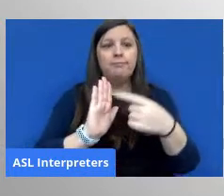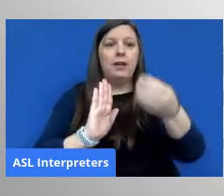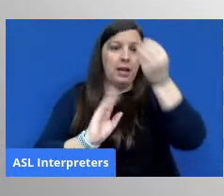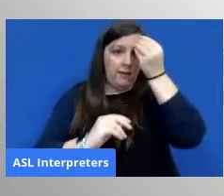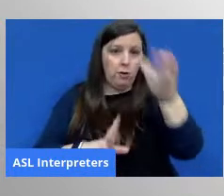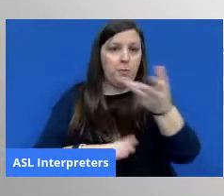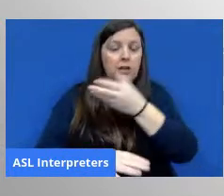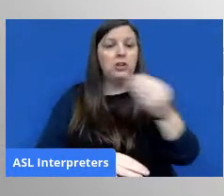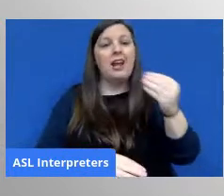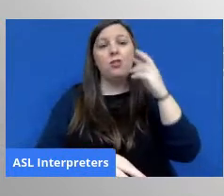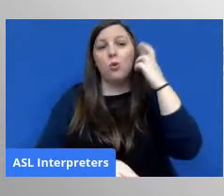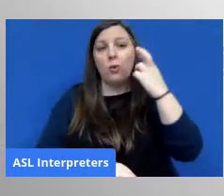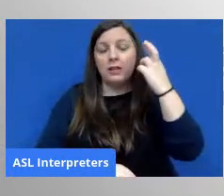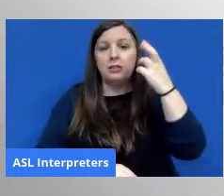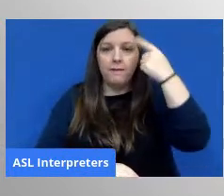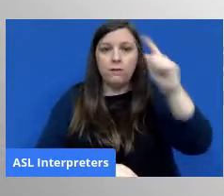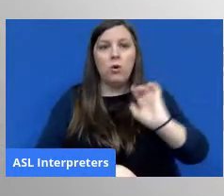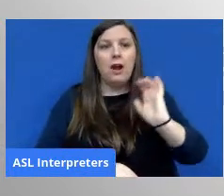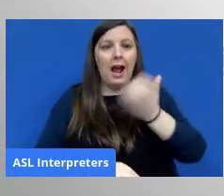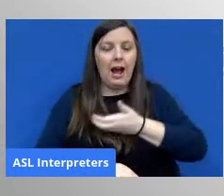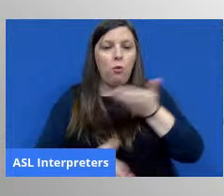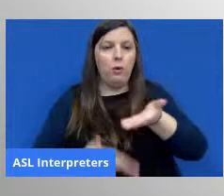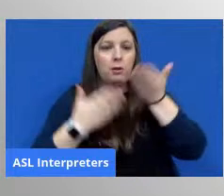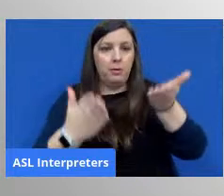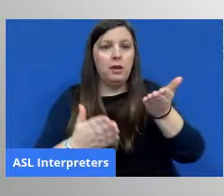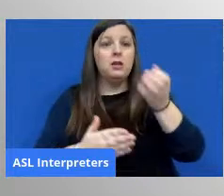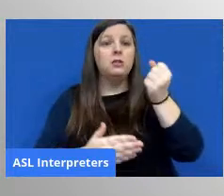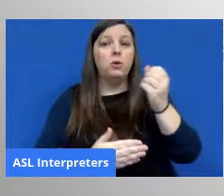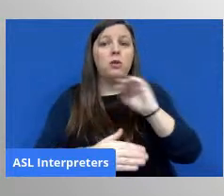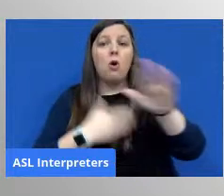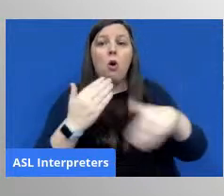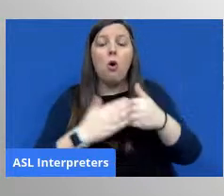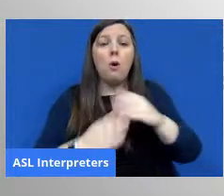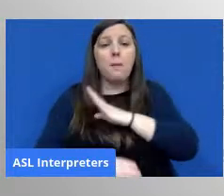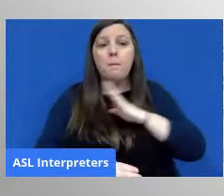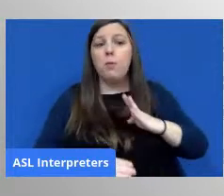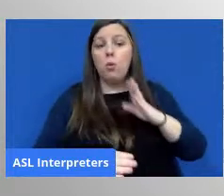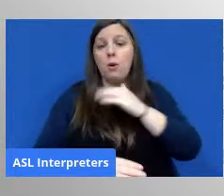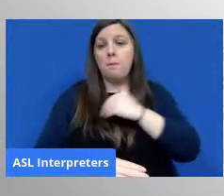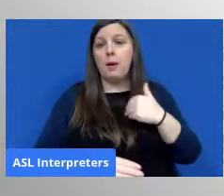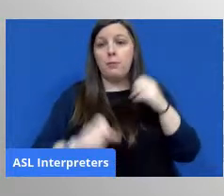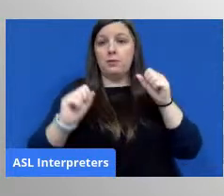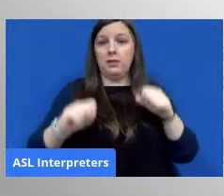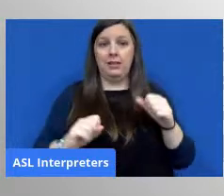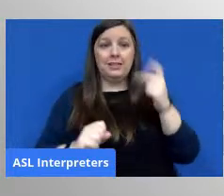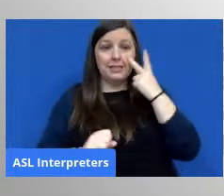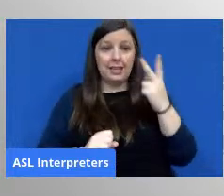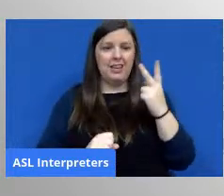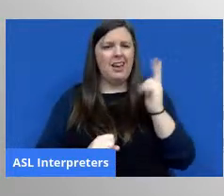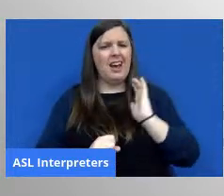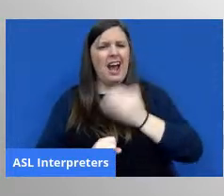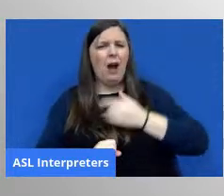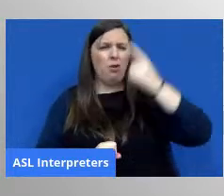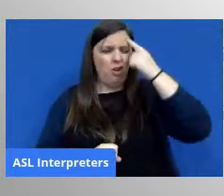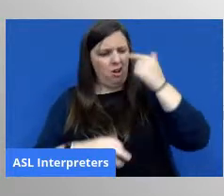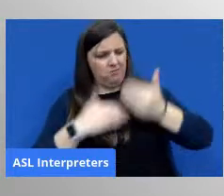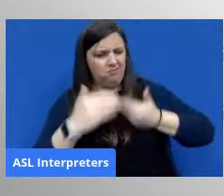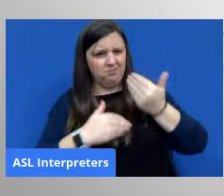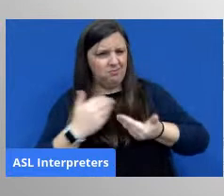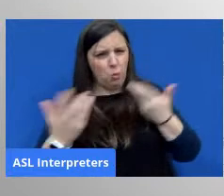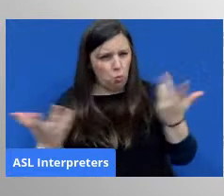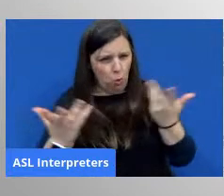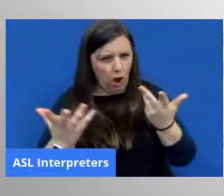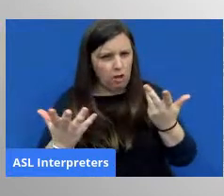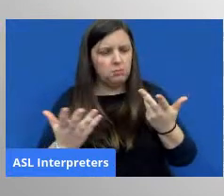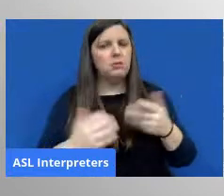recommendations, so that all board members can see what our thought processes are. And I pledge to start doing that